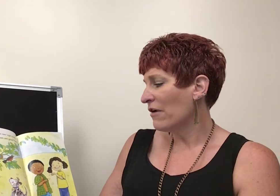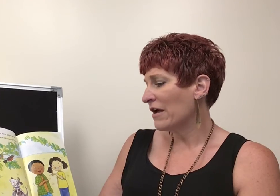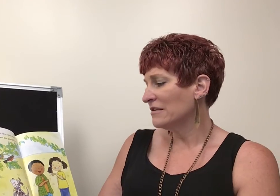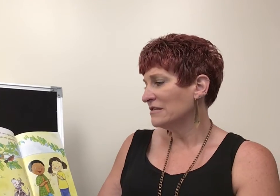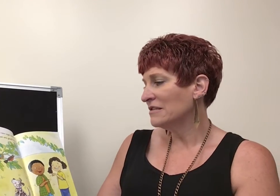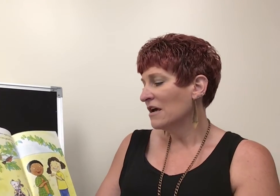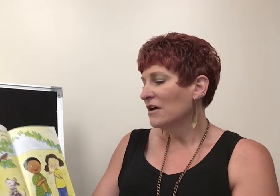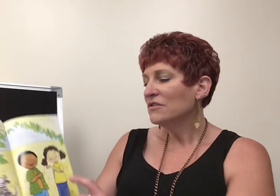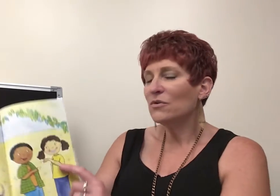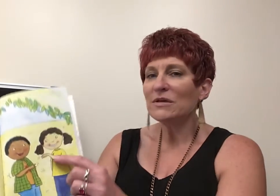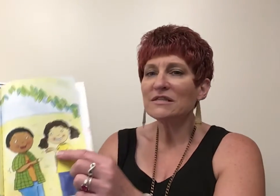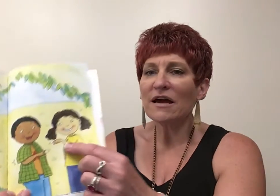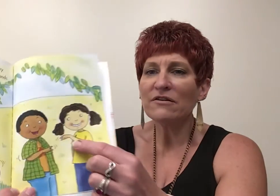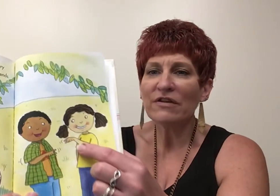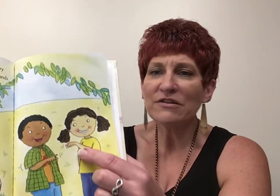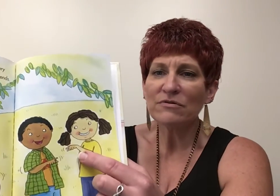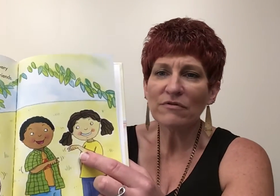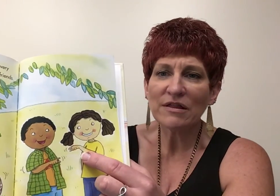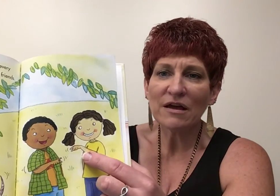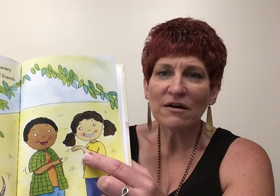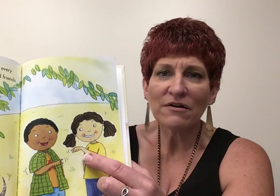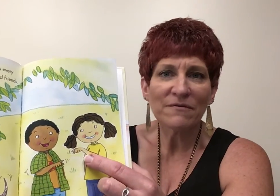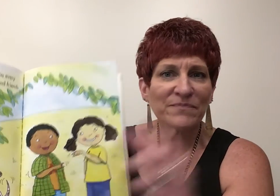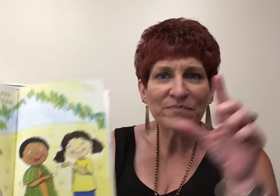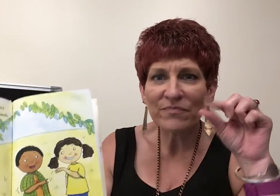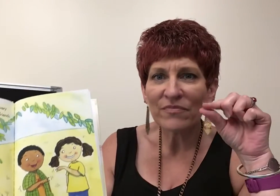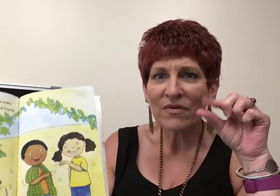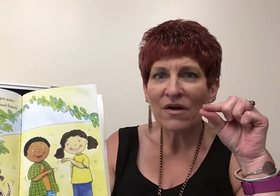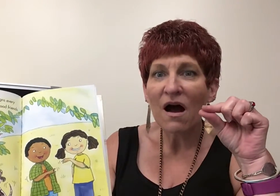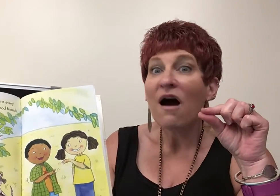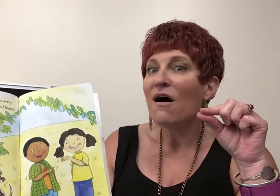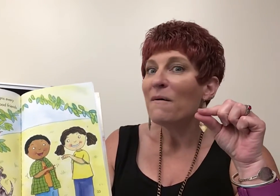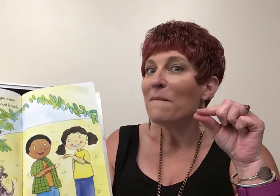good friends. So what sign are they doing right there?